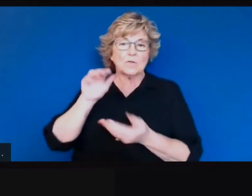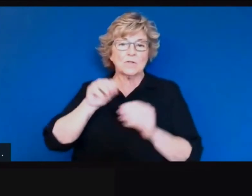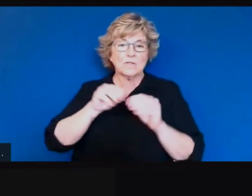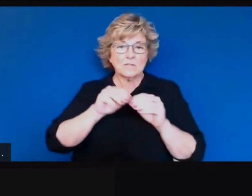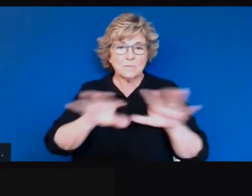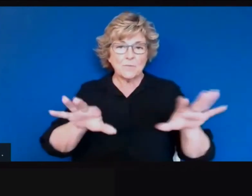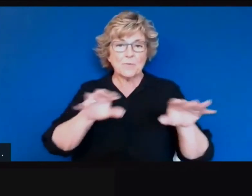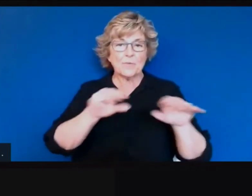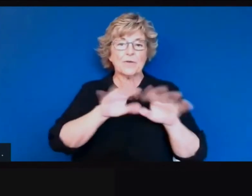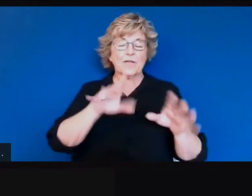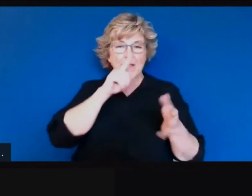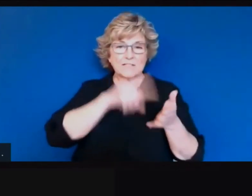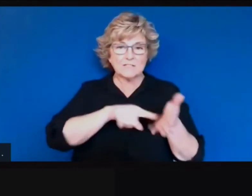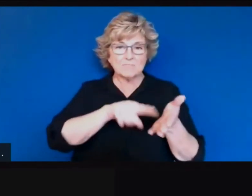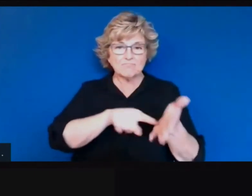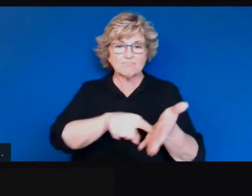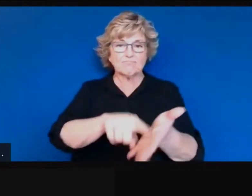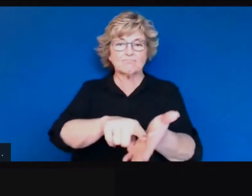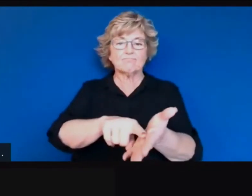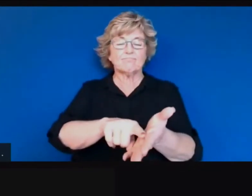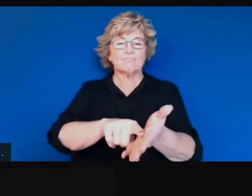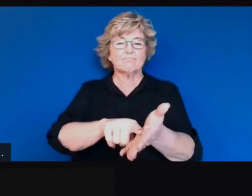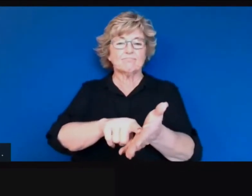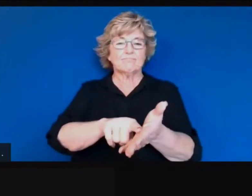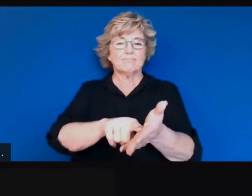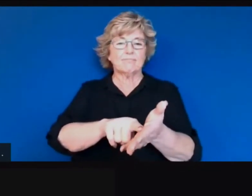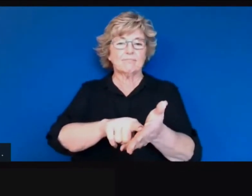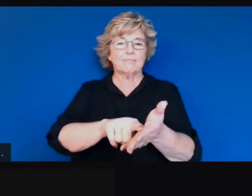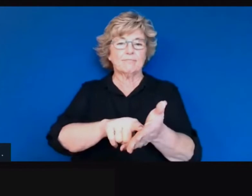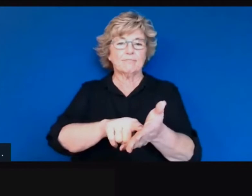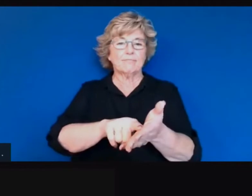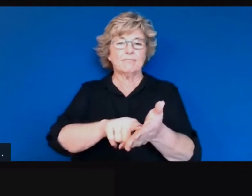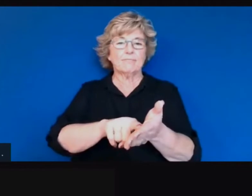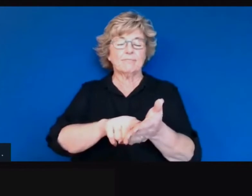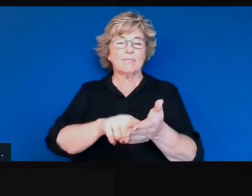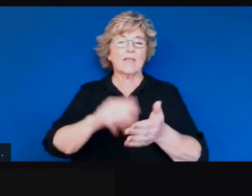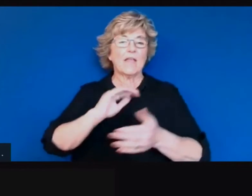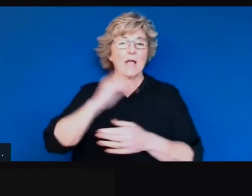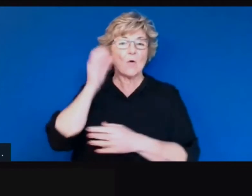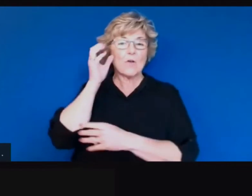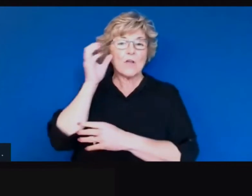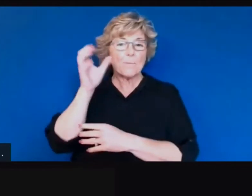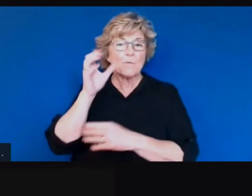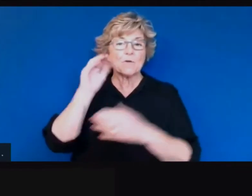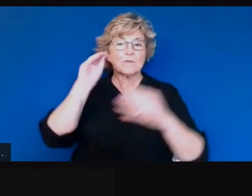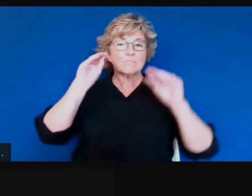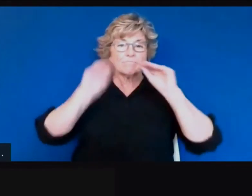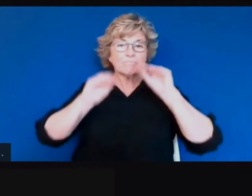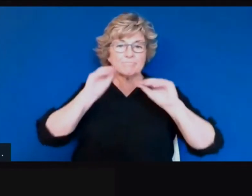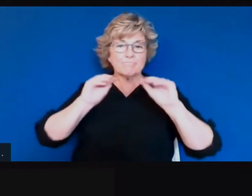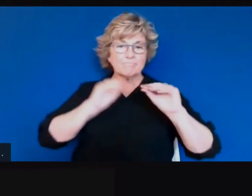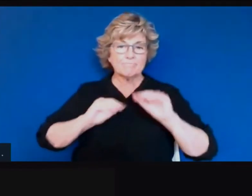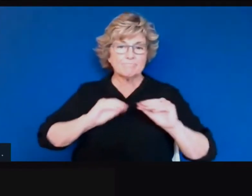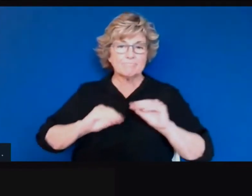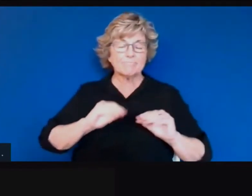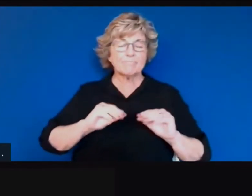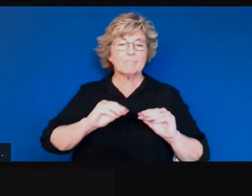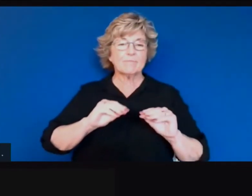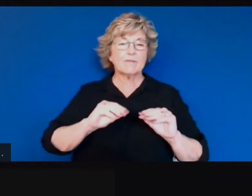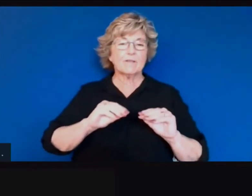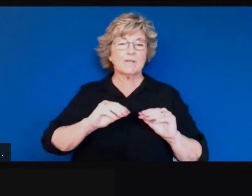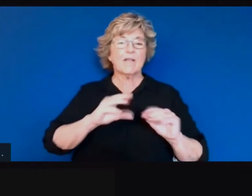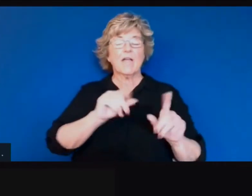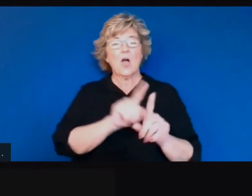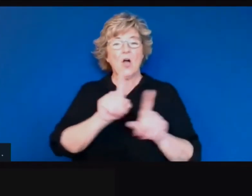administered, and tracking that through our various IT systems as part of our strategy, but then also working with